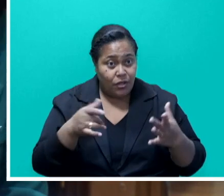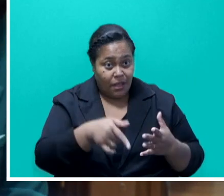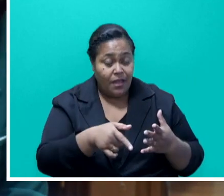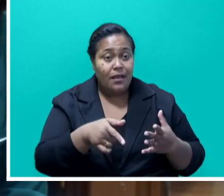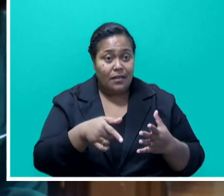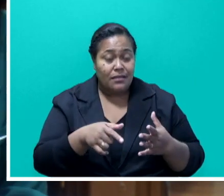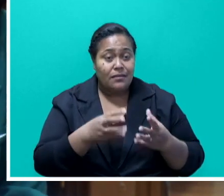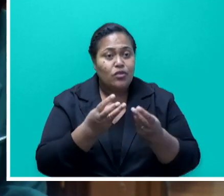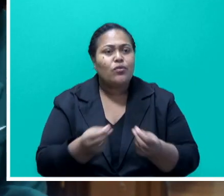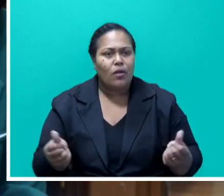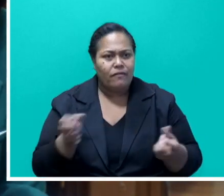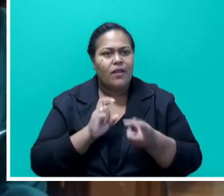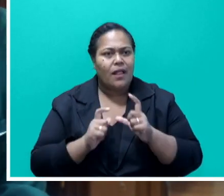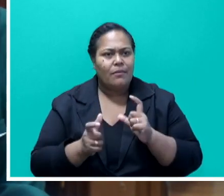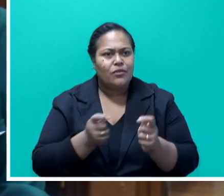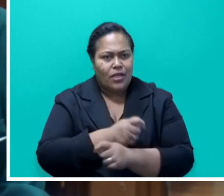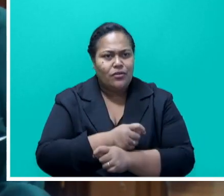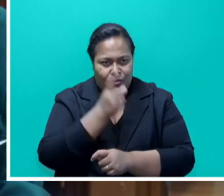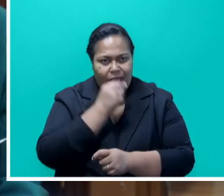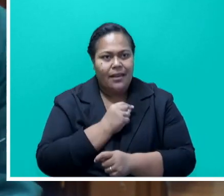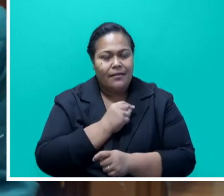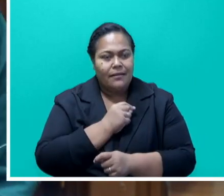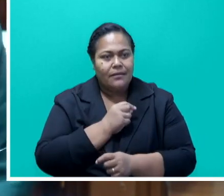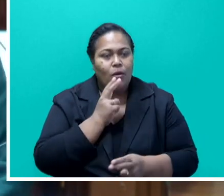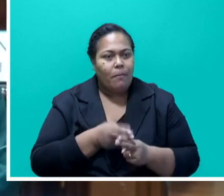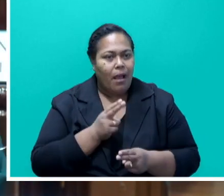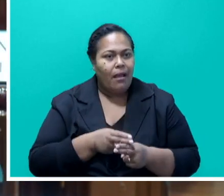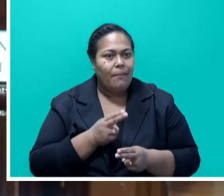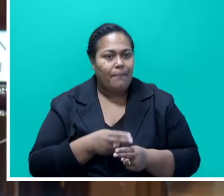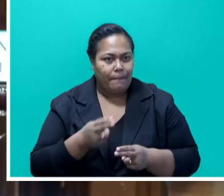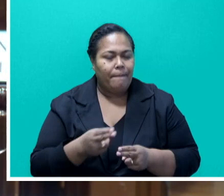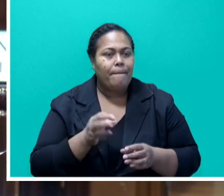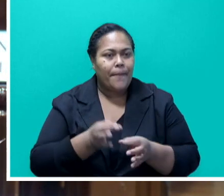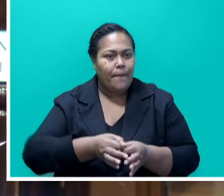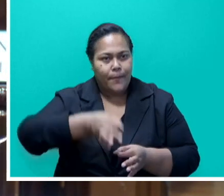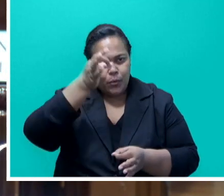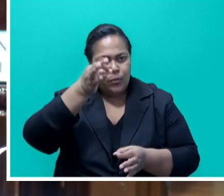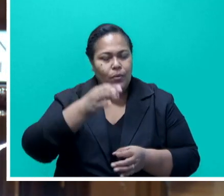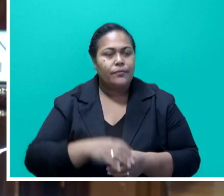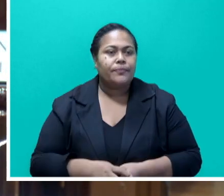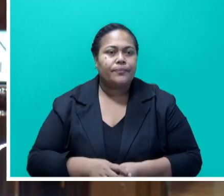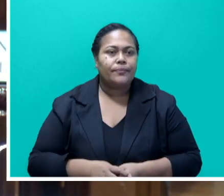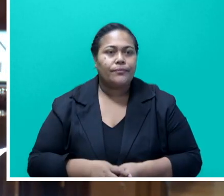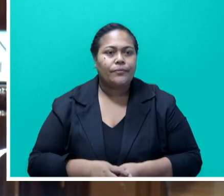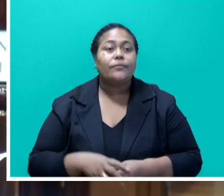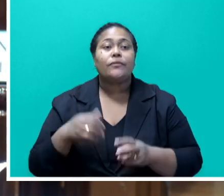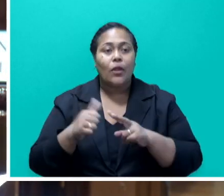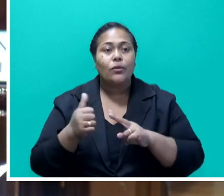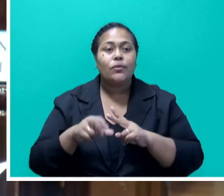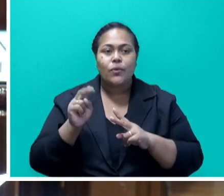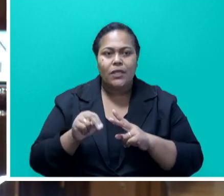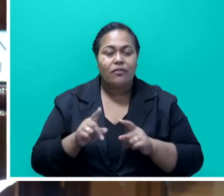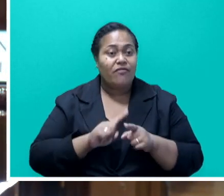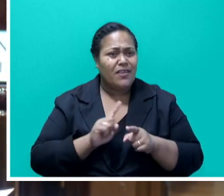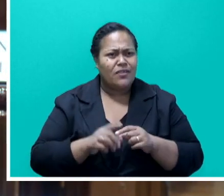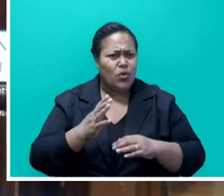change. And among other things, provide fast-growing carbon storage material for construction and furniture,